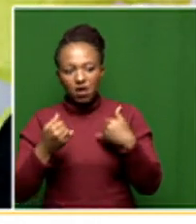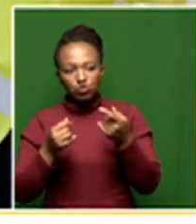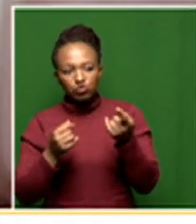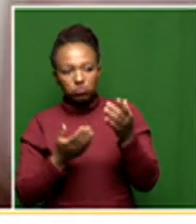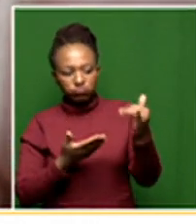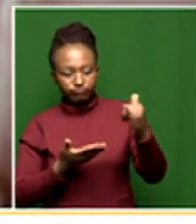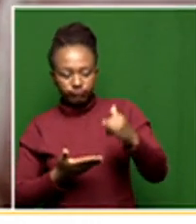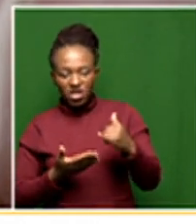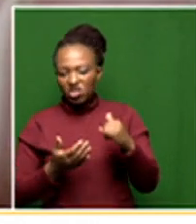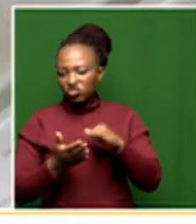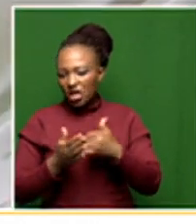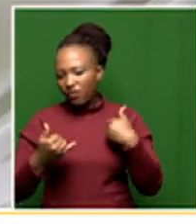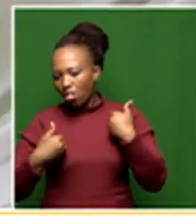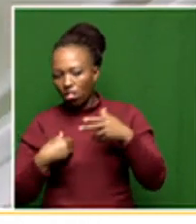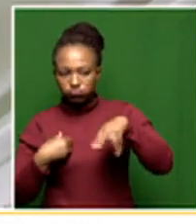limited business travel